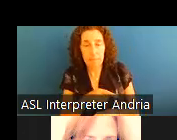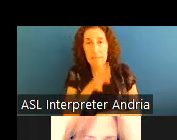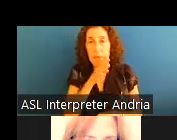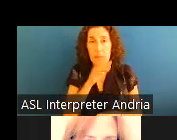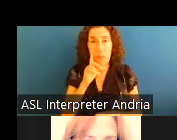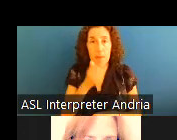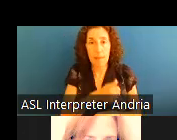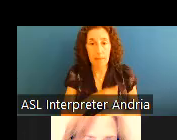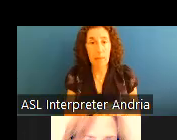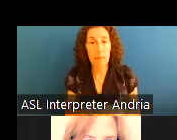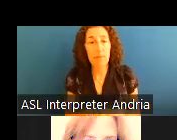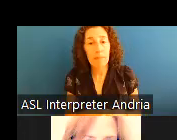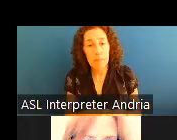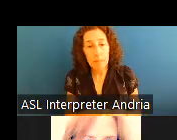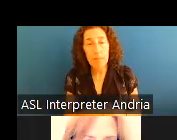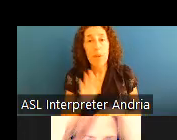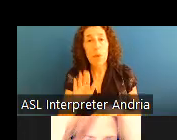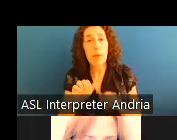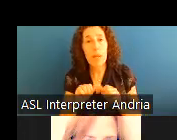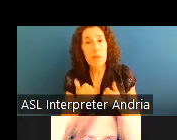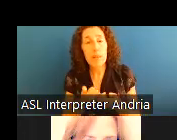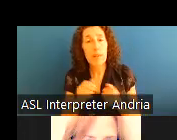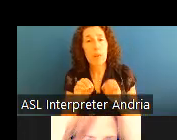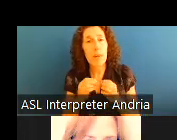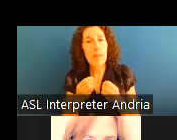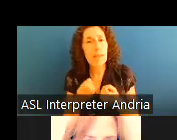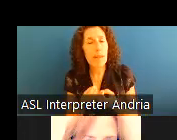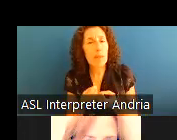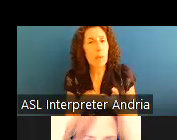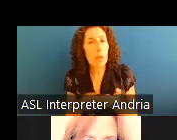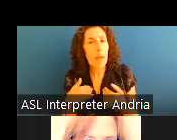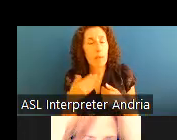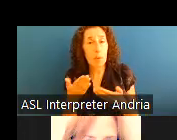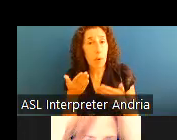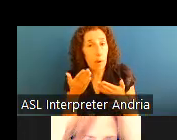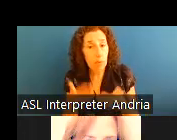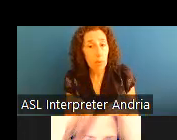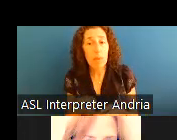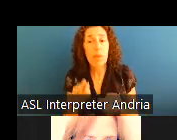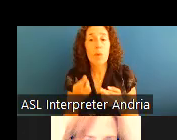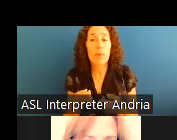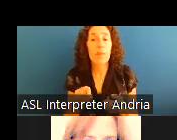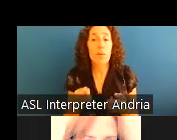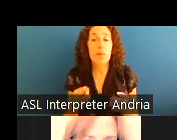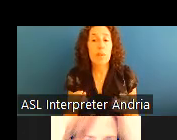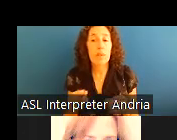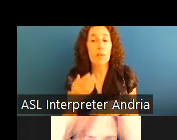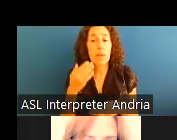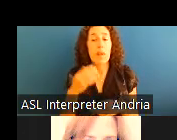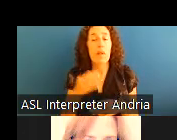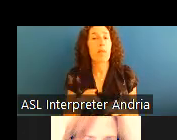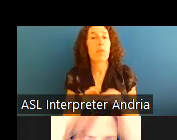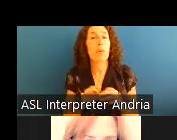our capacity, and local resources. And then really important is knowing your own reporting